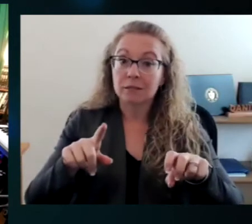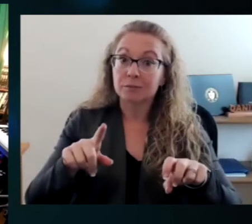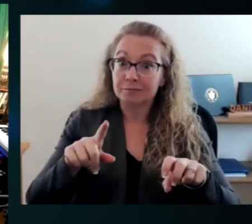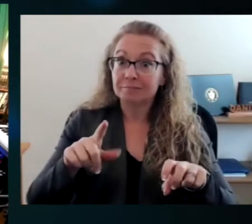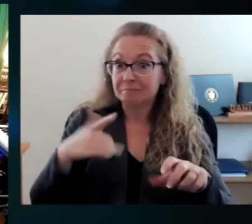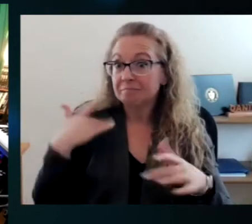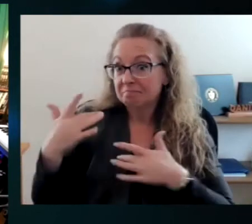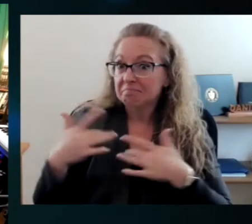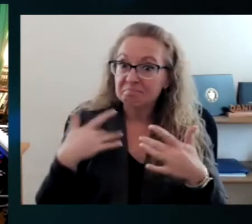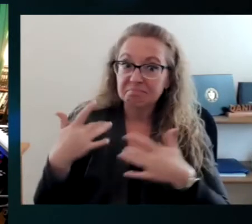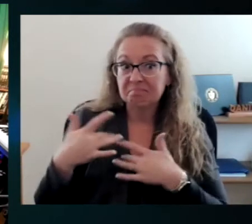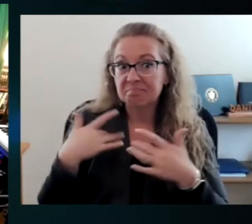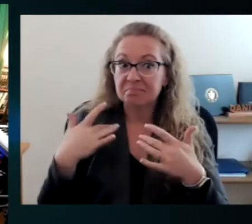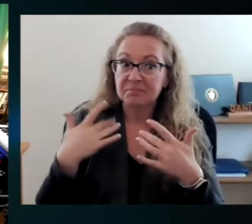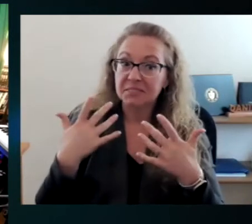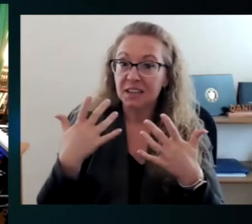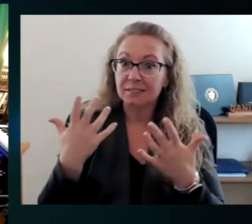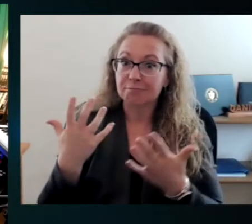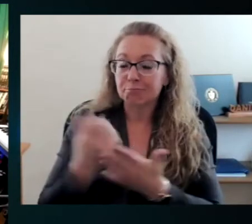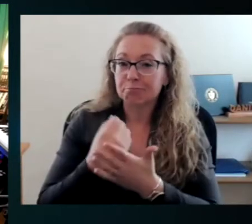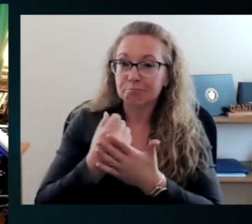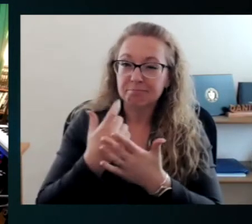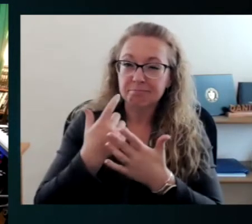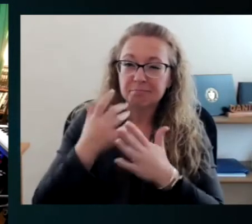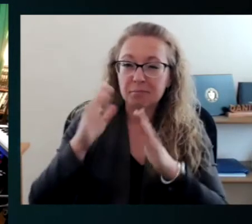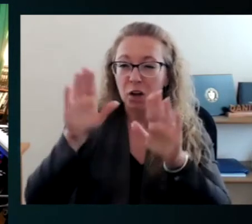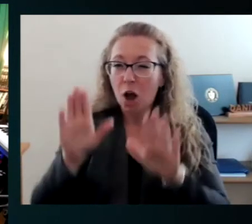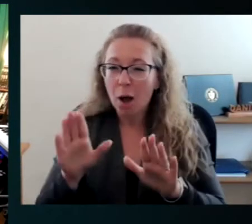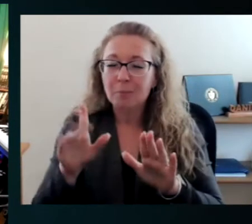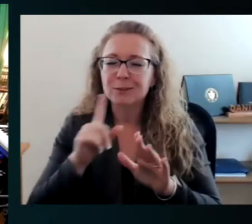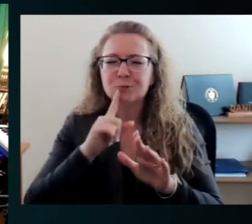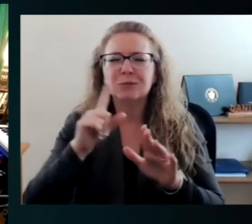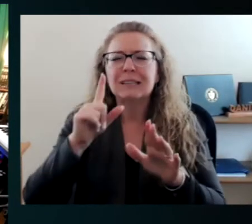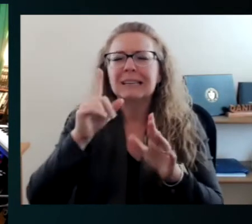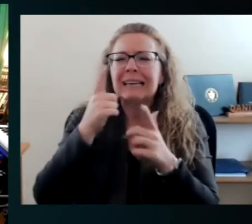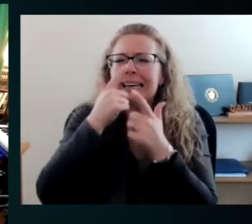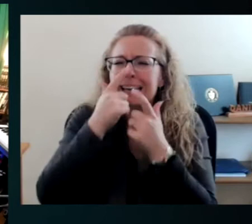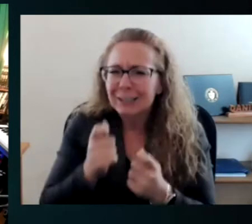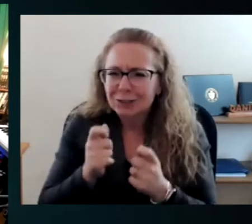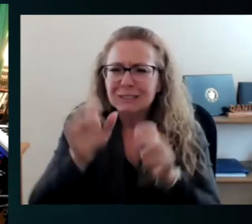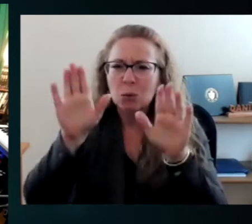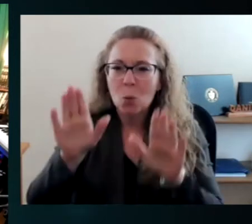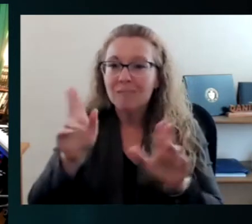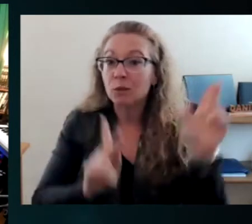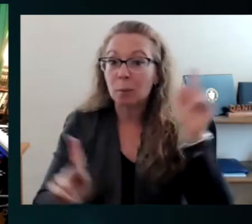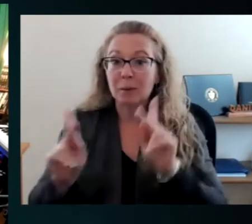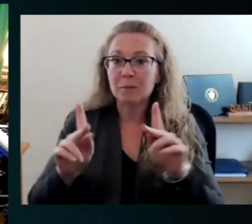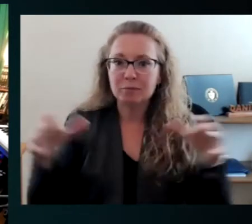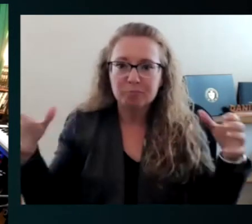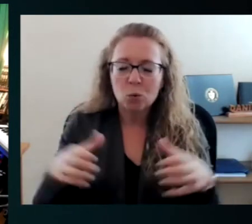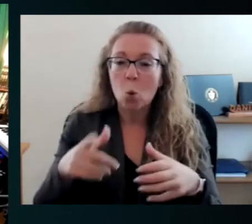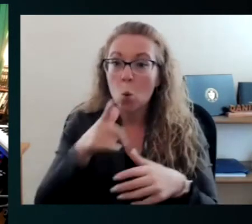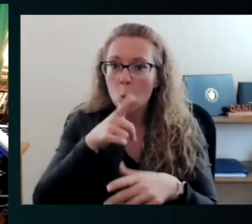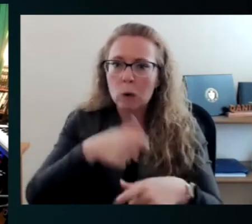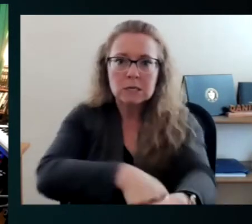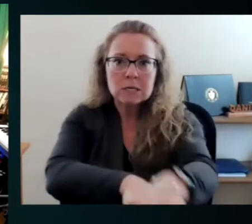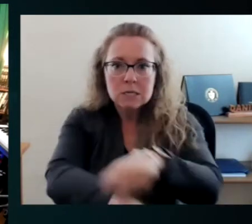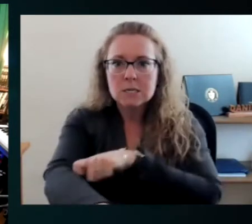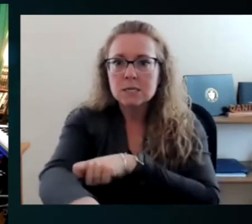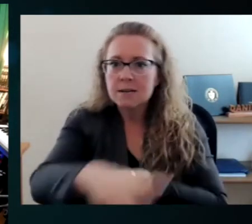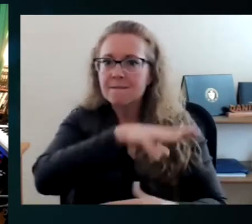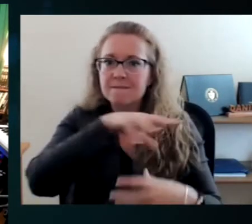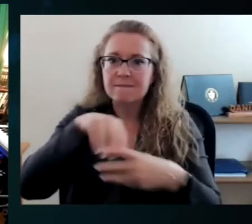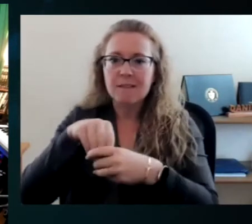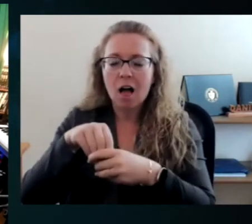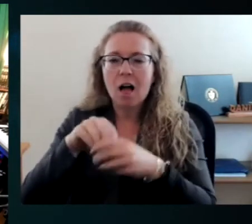fairly accomplished, extraordinarily interesting, wonderful people who have been in the trenches working on issues of gender